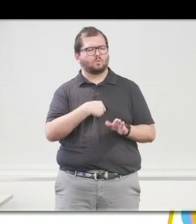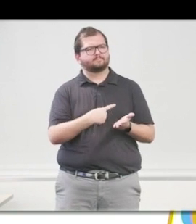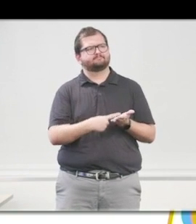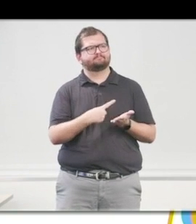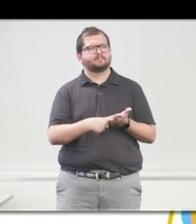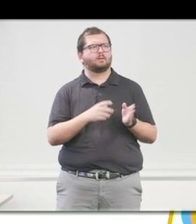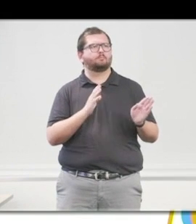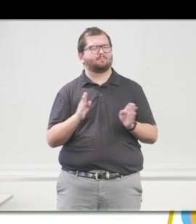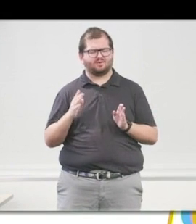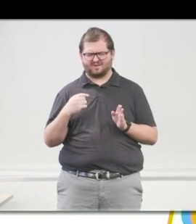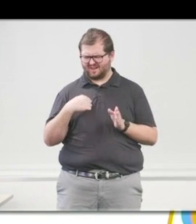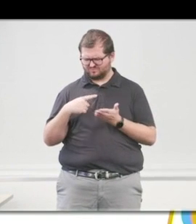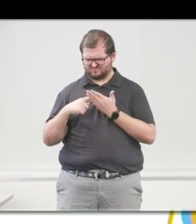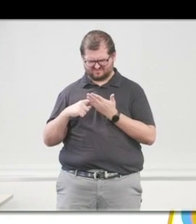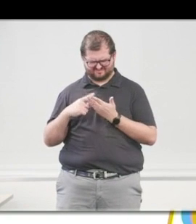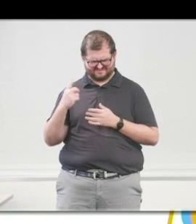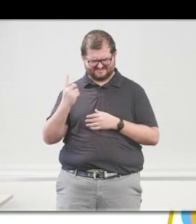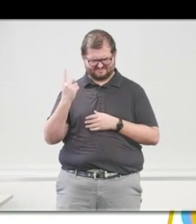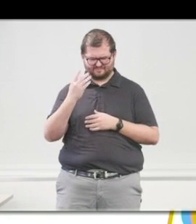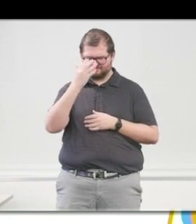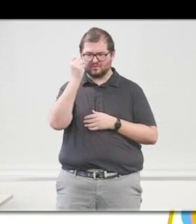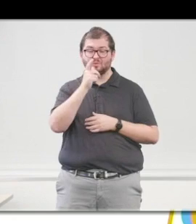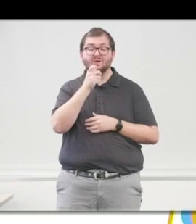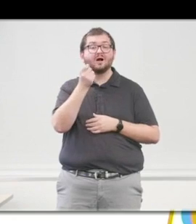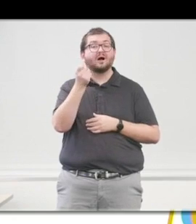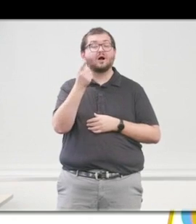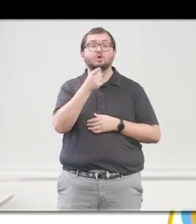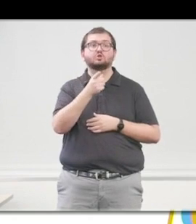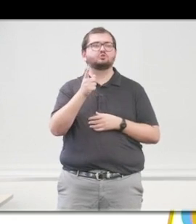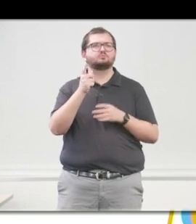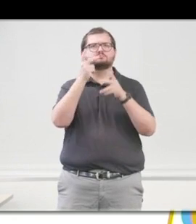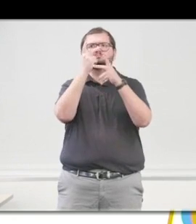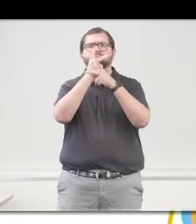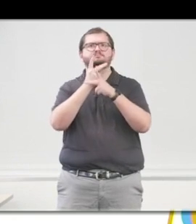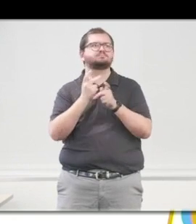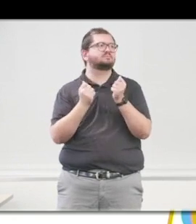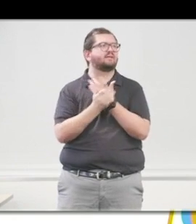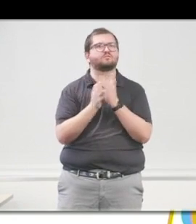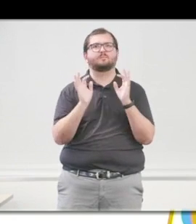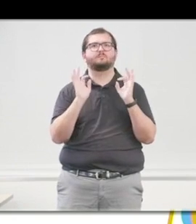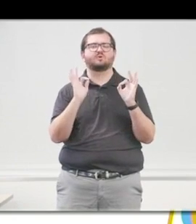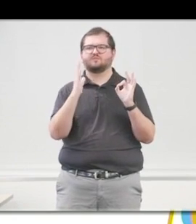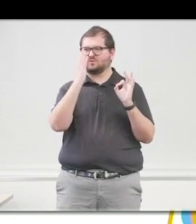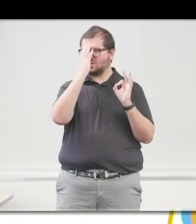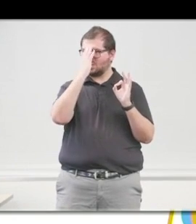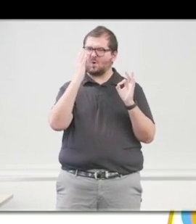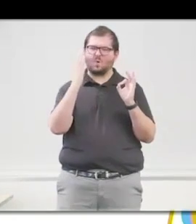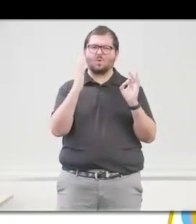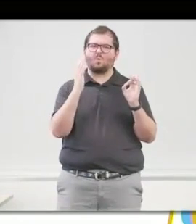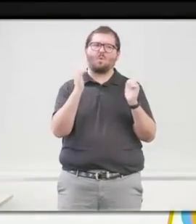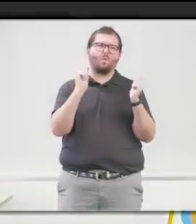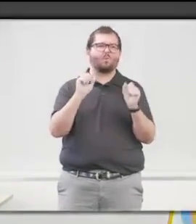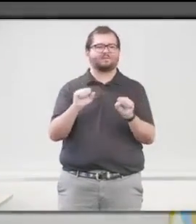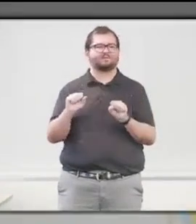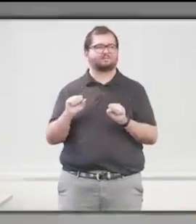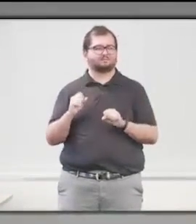remember who it was with earlier, you're never going to be able to figure out all the things that could happen, every single incident. One time in